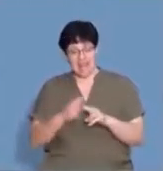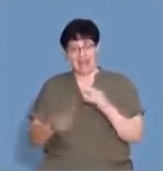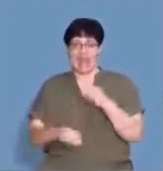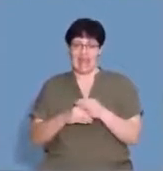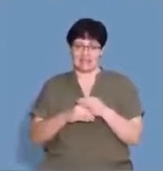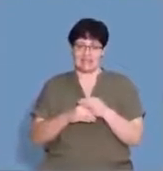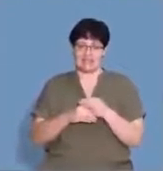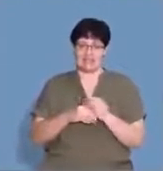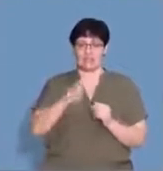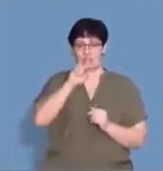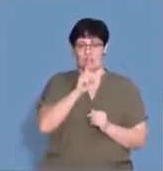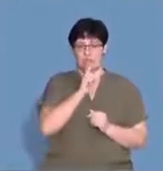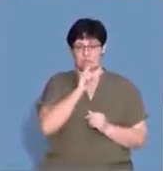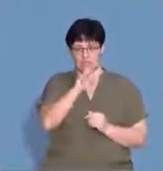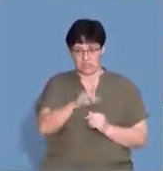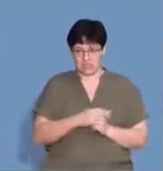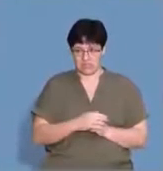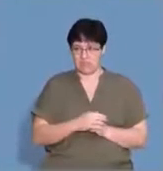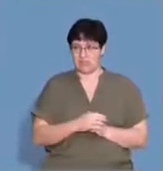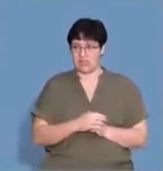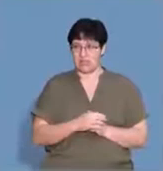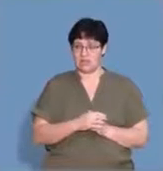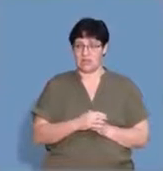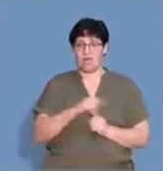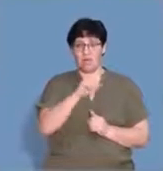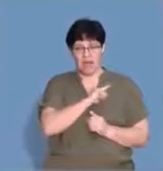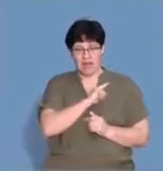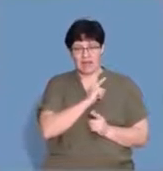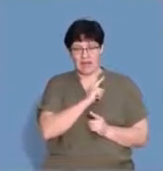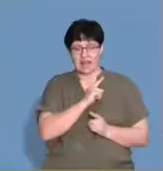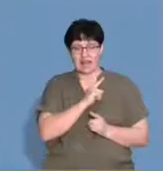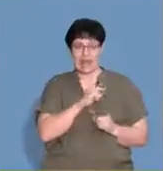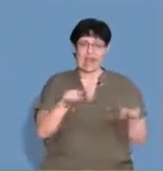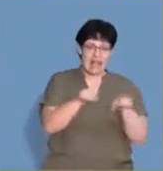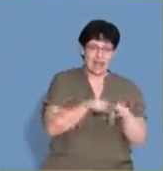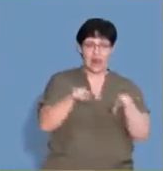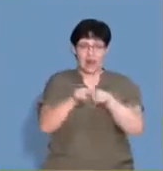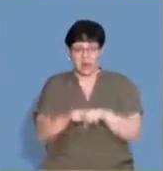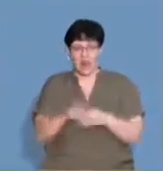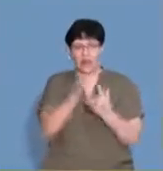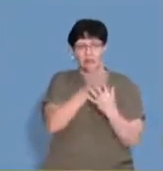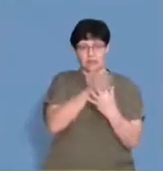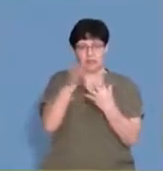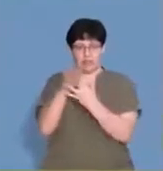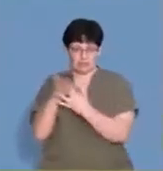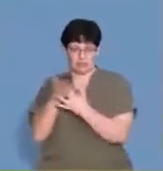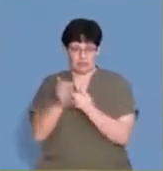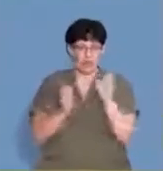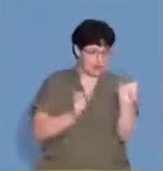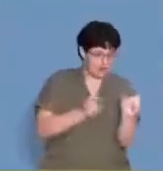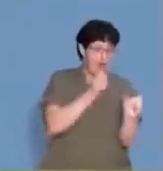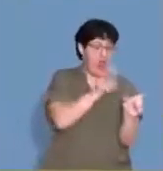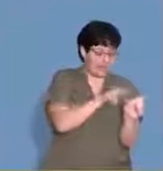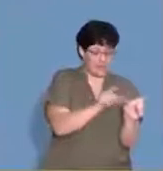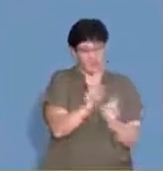add my 2,000 Rand. Just so press equals in between little things that you want